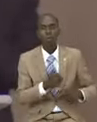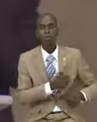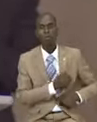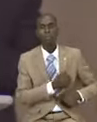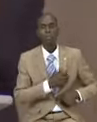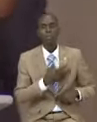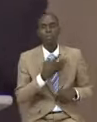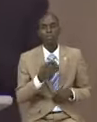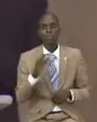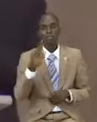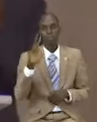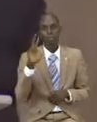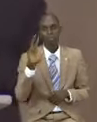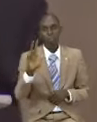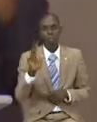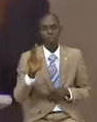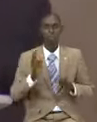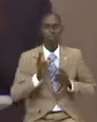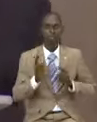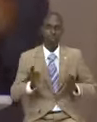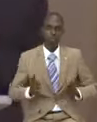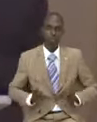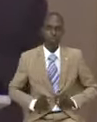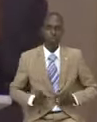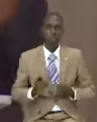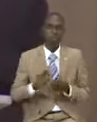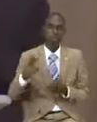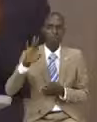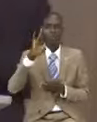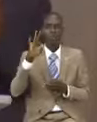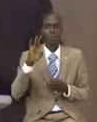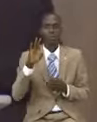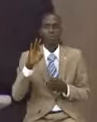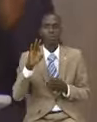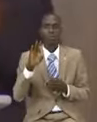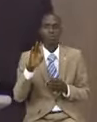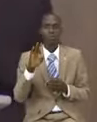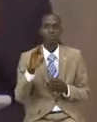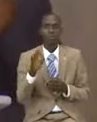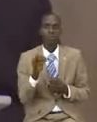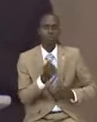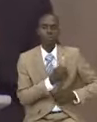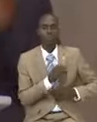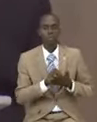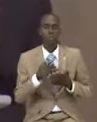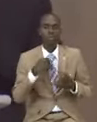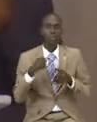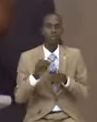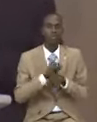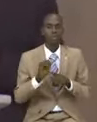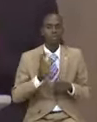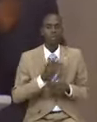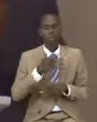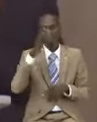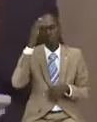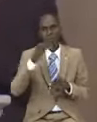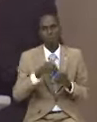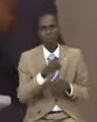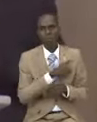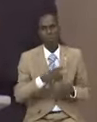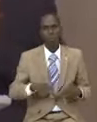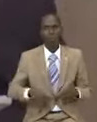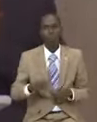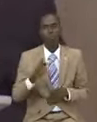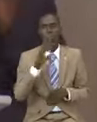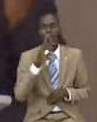the three spiritual soldiers that has trained our father in the Lord are God the Father,